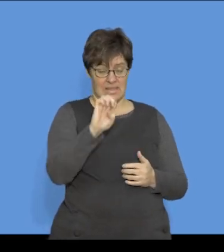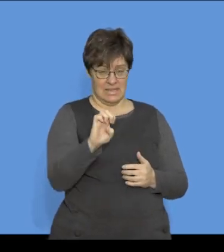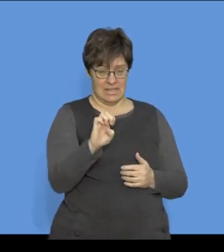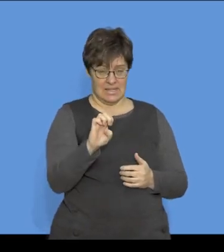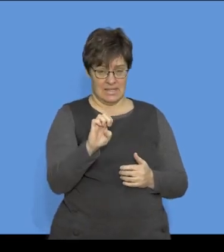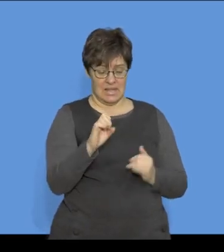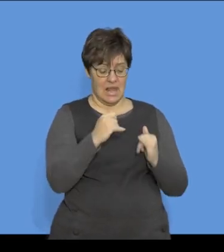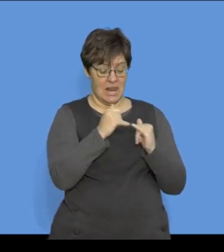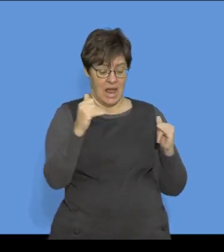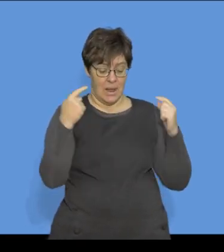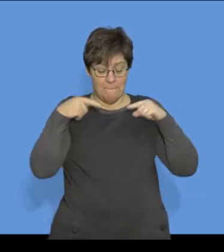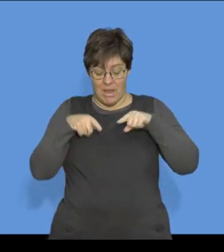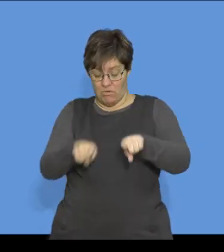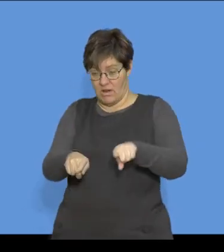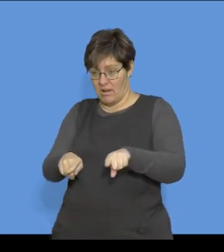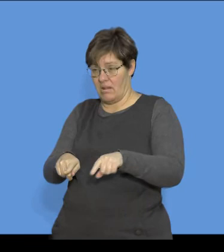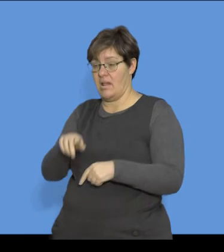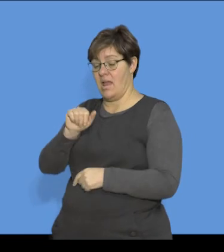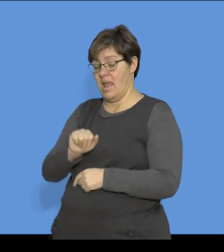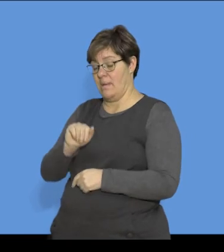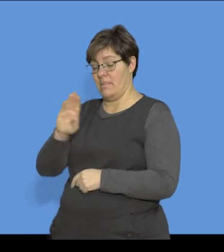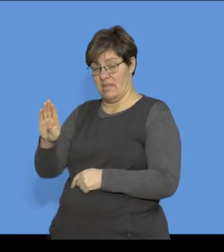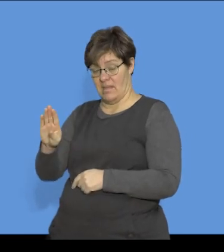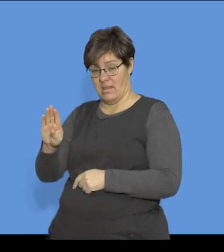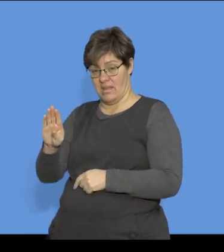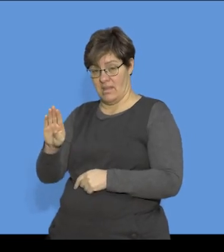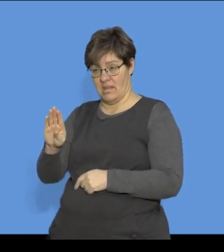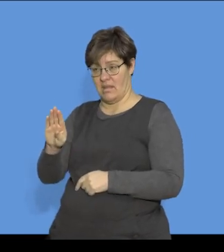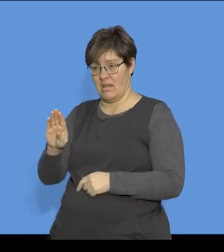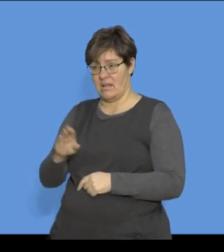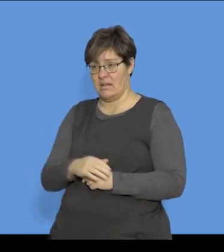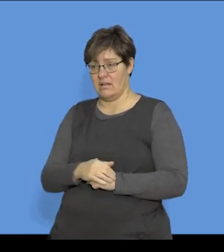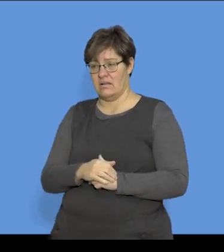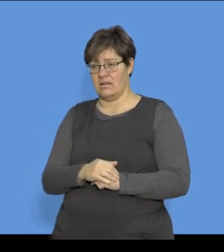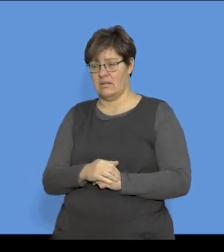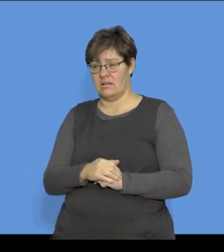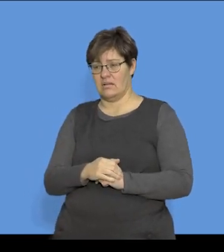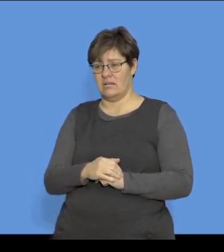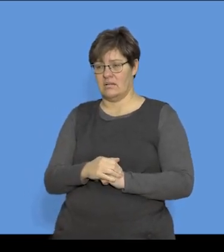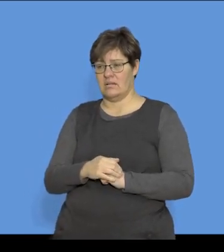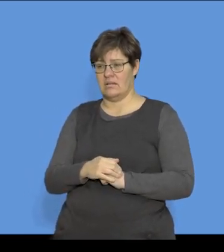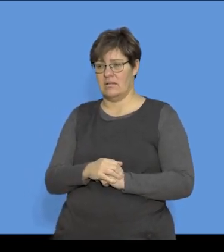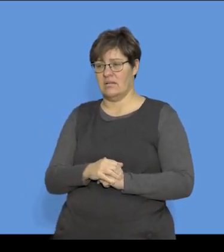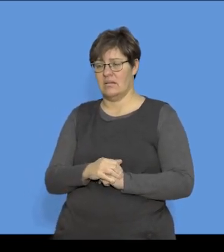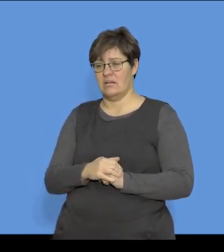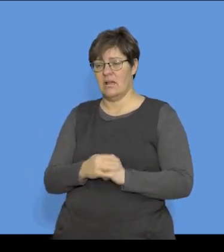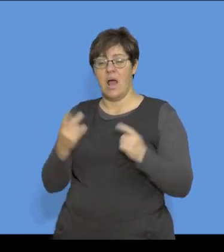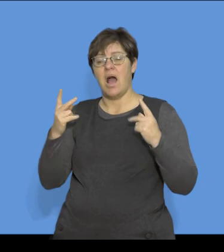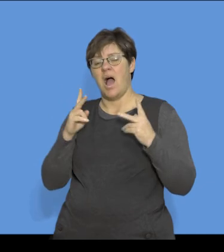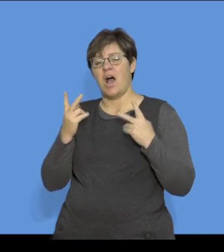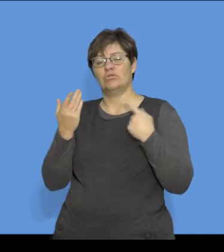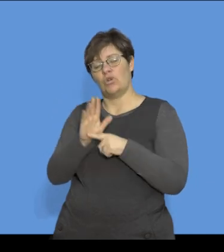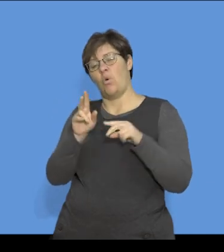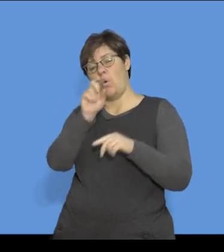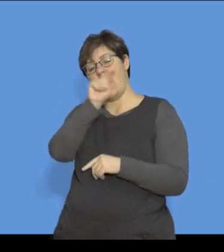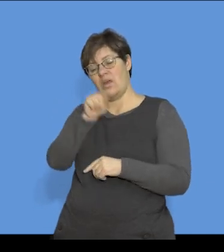line parallel to AB, I just really can't show the parallelness here with my arrows, but I try to show it